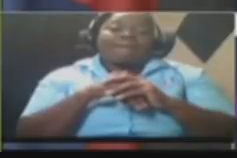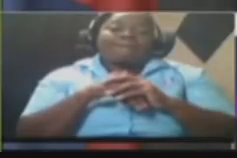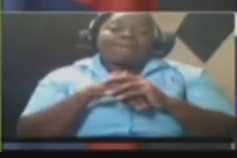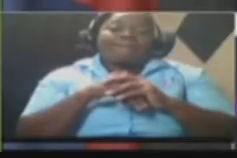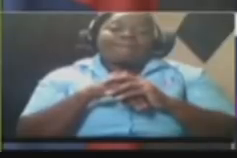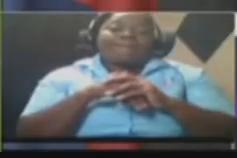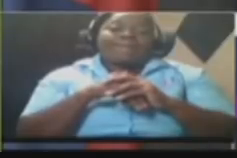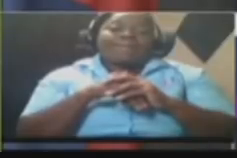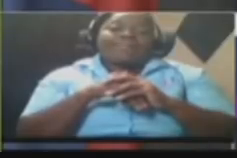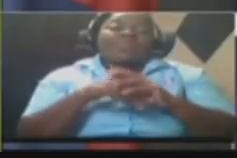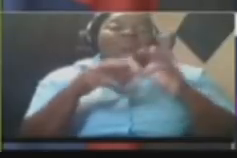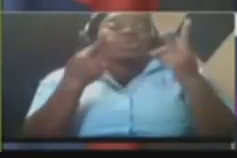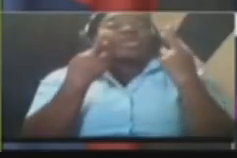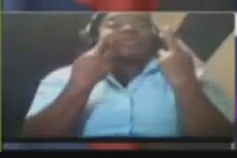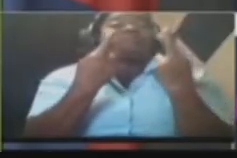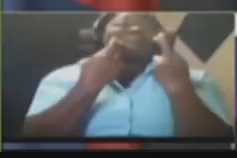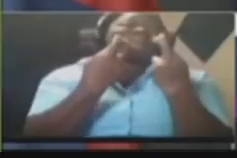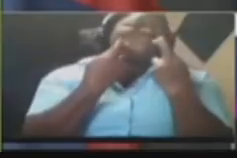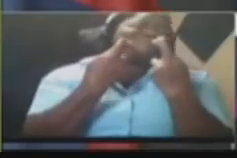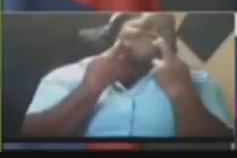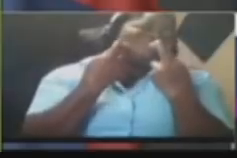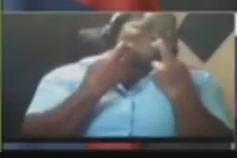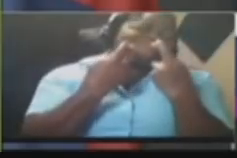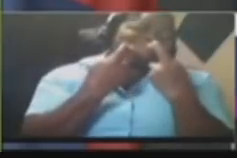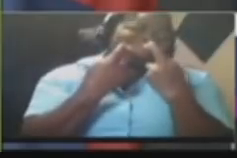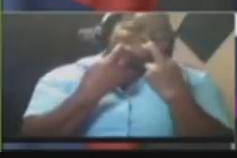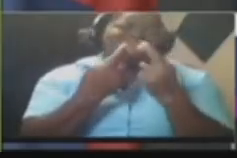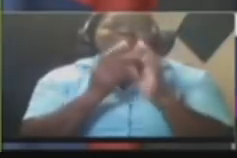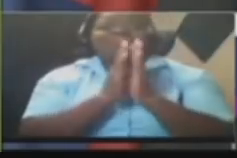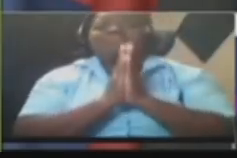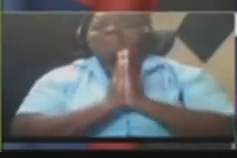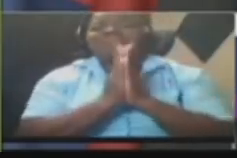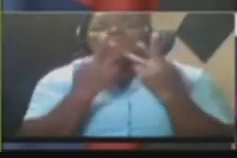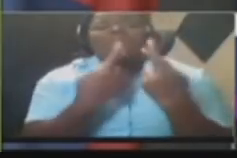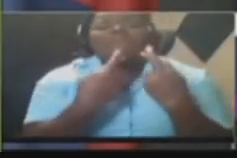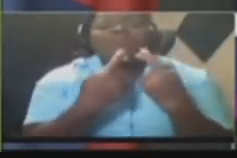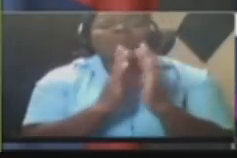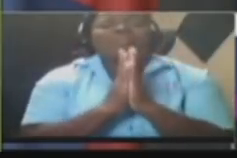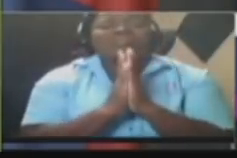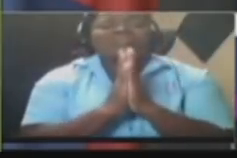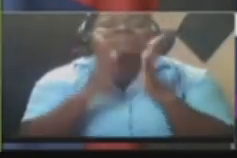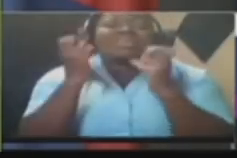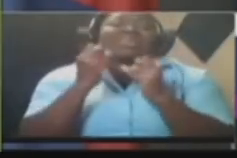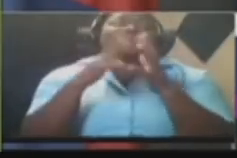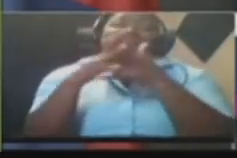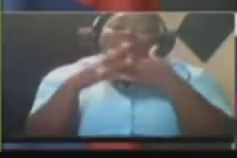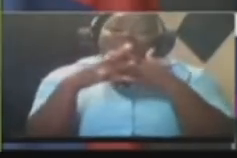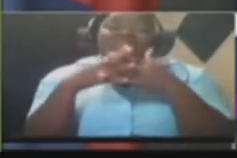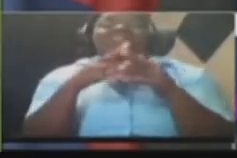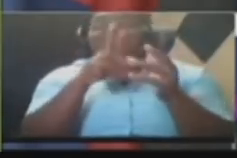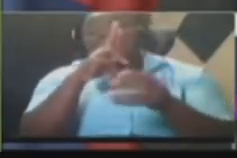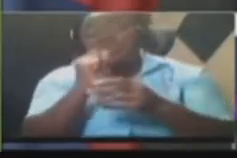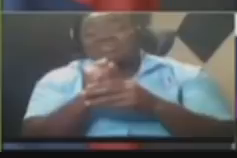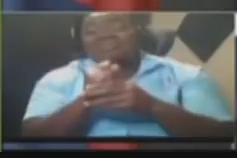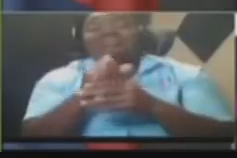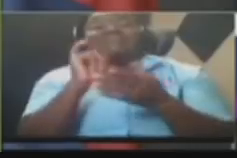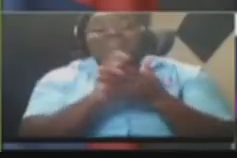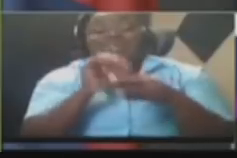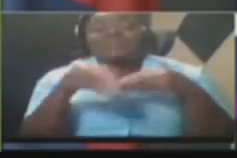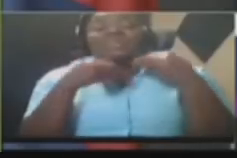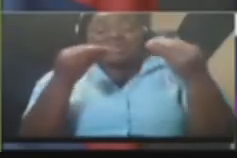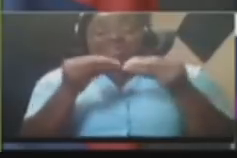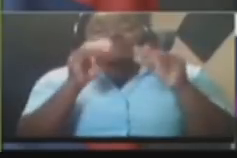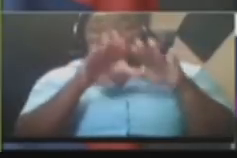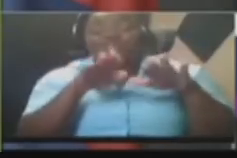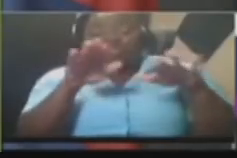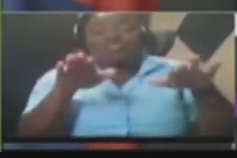our fingers crossed, and we are happy that the variety we could get from the United States, when it does turn up, is the one that we can use